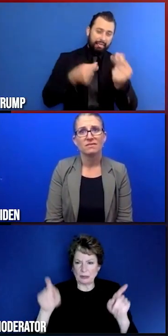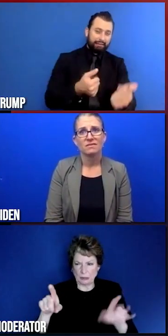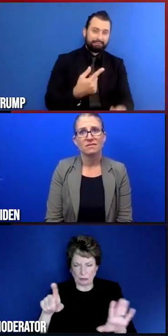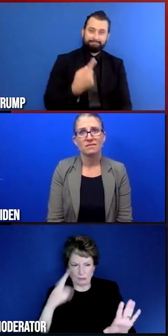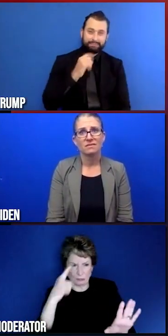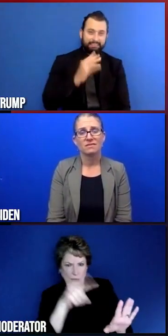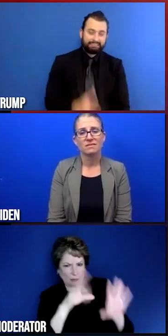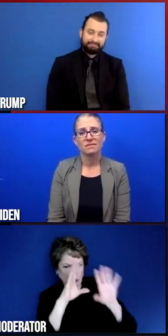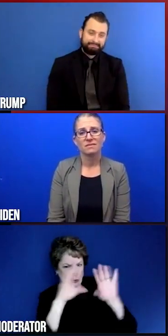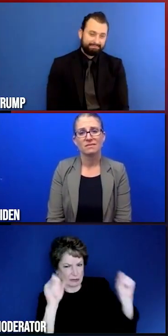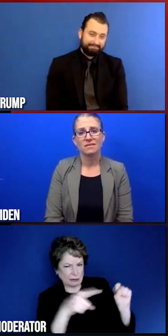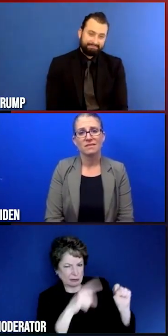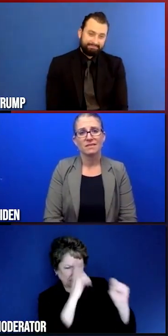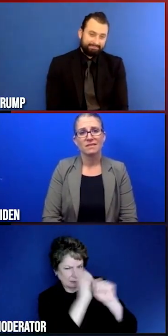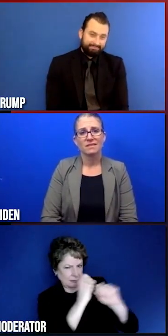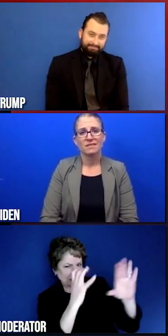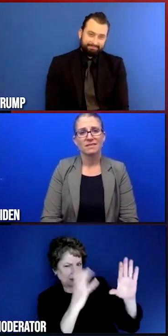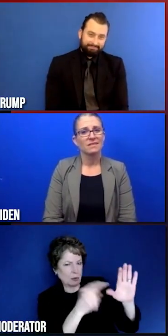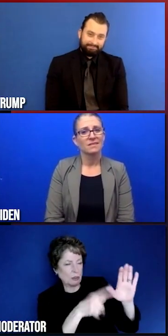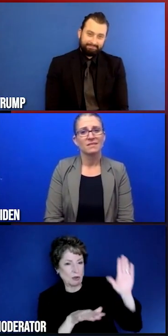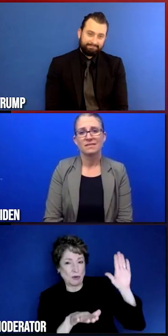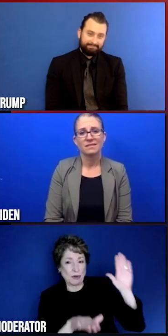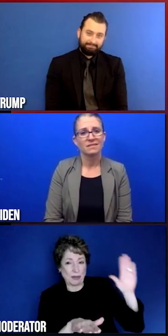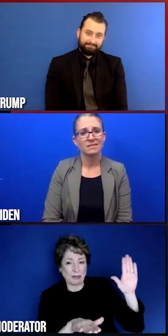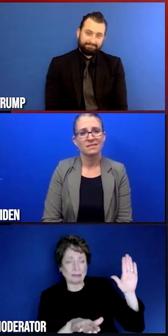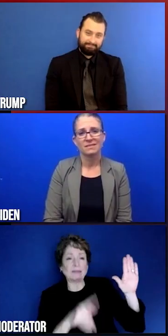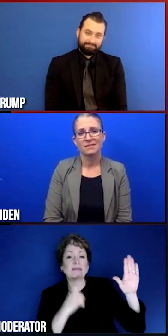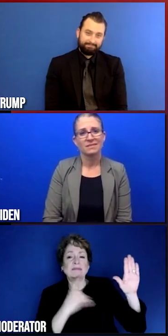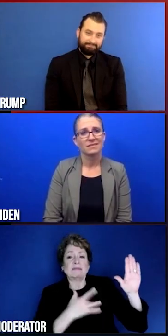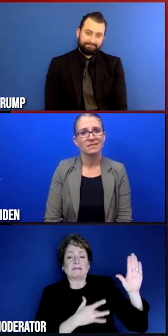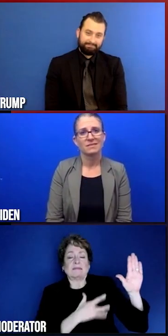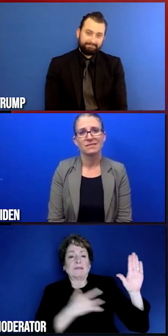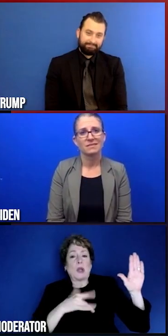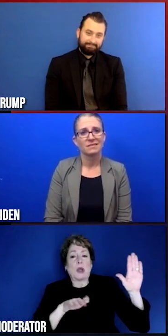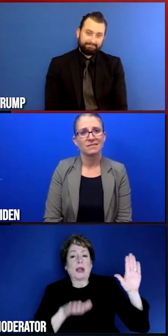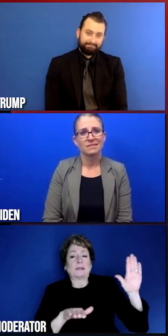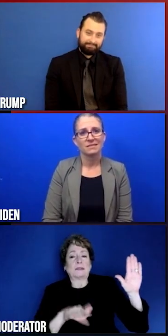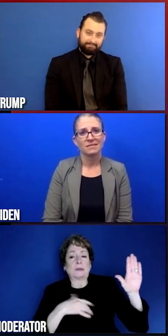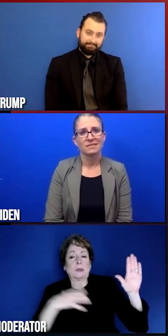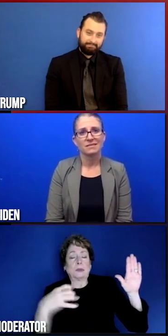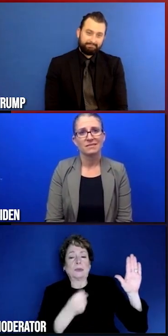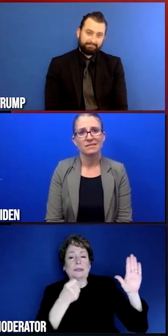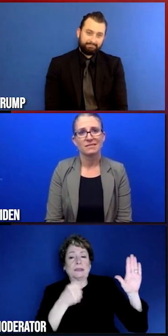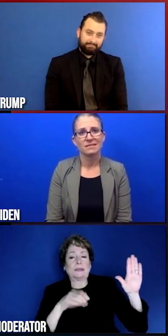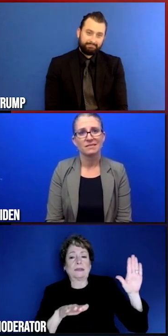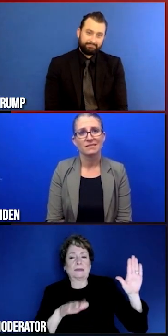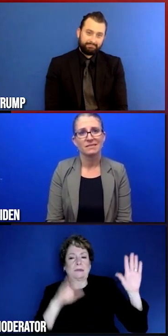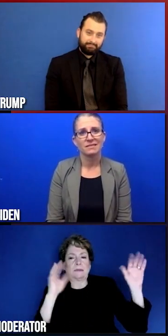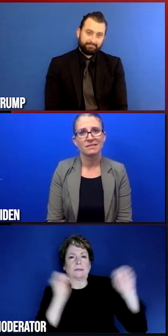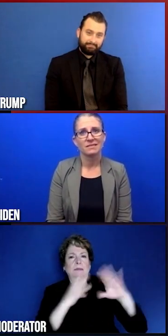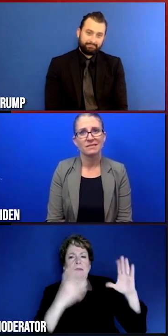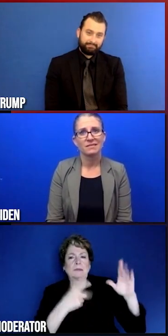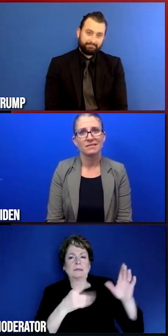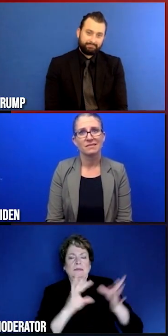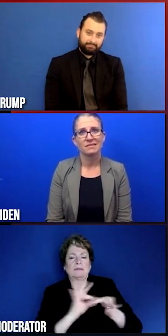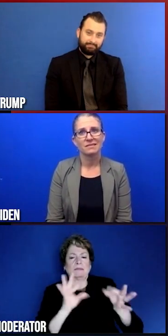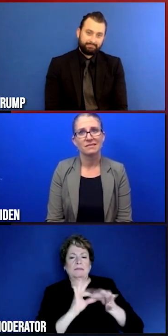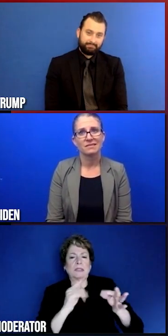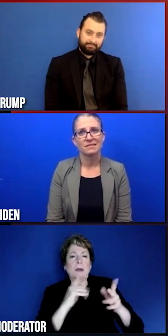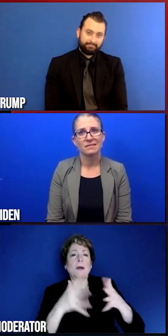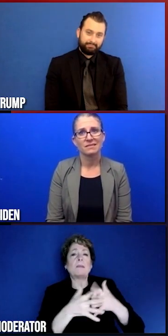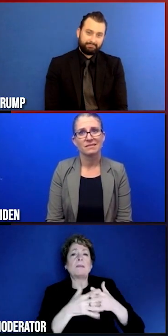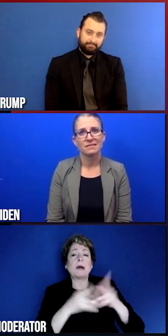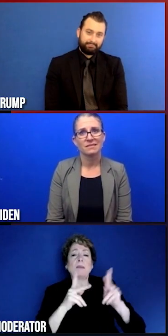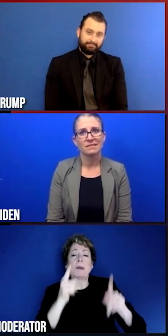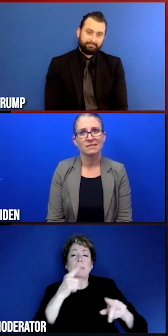day. What will you say in your address to Americans who did not vote for you? You'll each have 1 minute, starting with you,